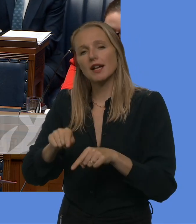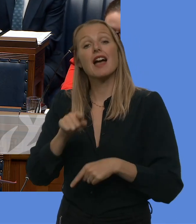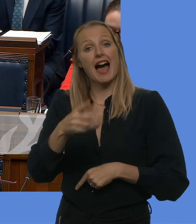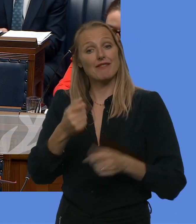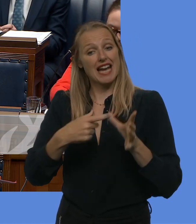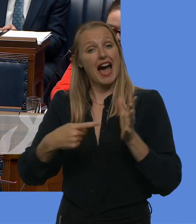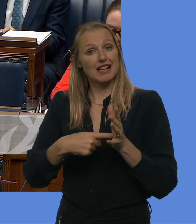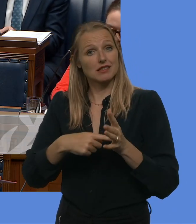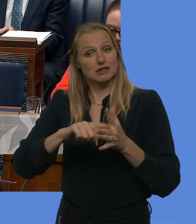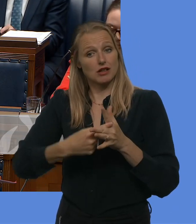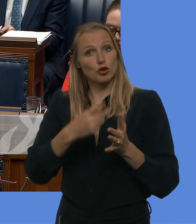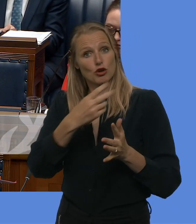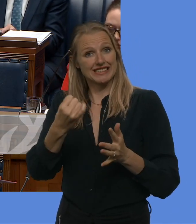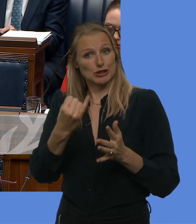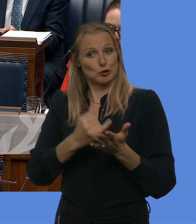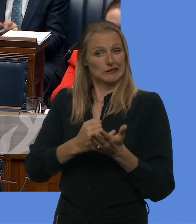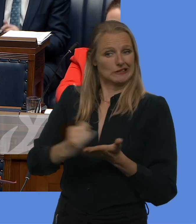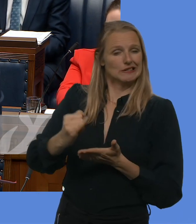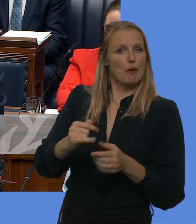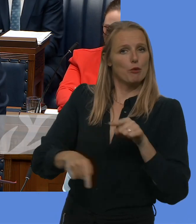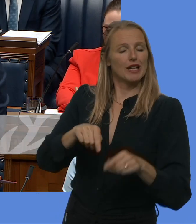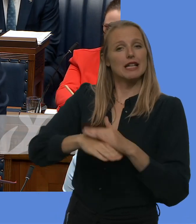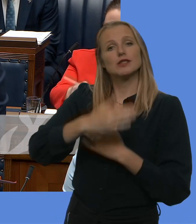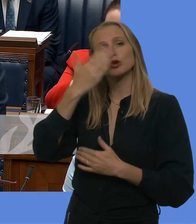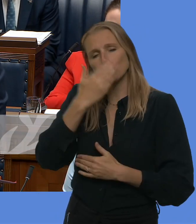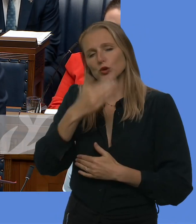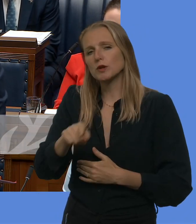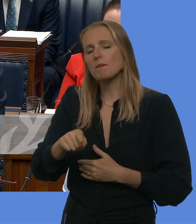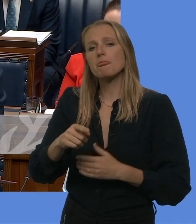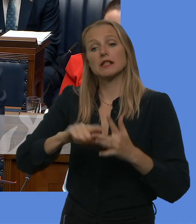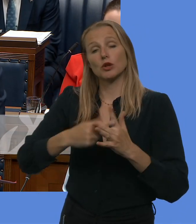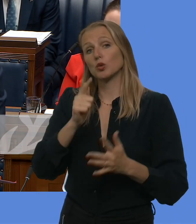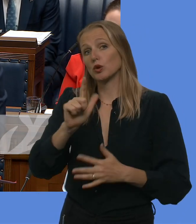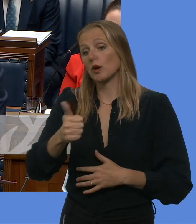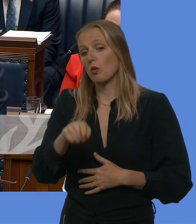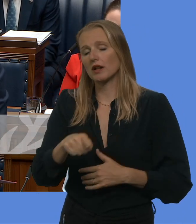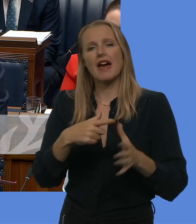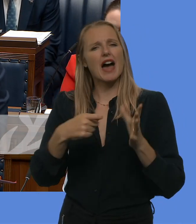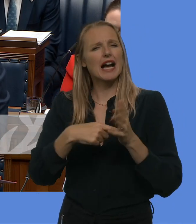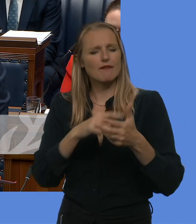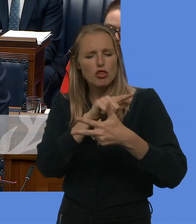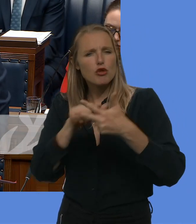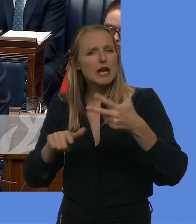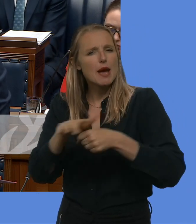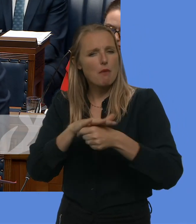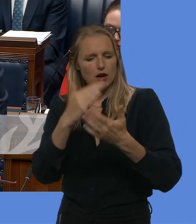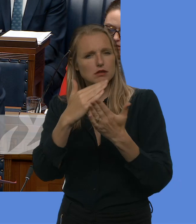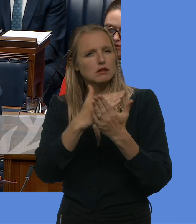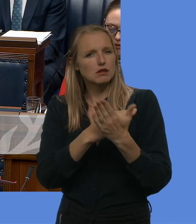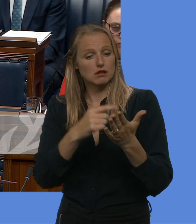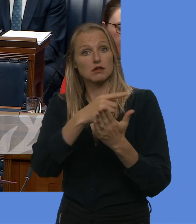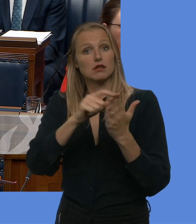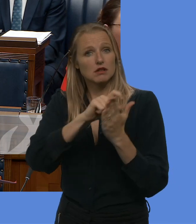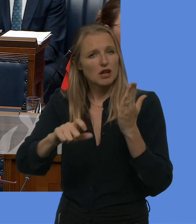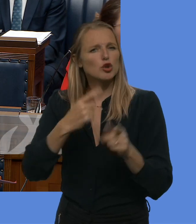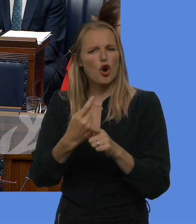2016 came into operation from the 1st of September 2021. The Act has 3 core parts. It provides a common